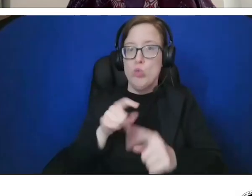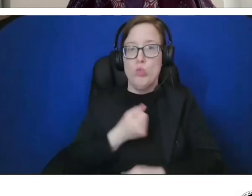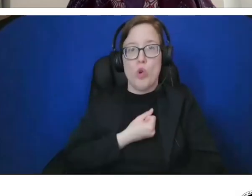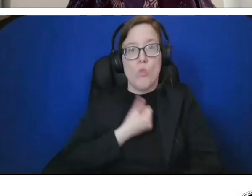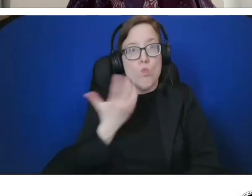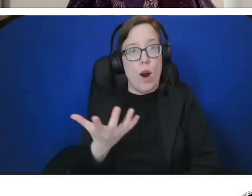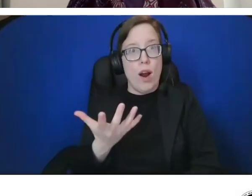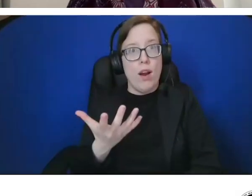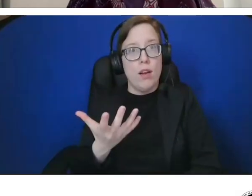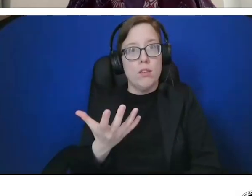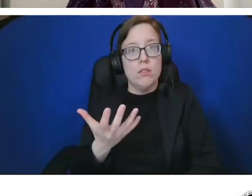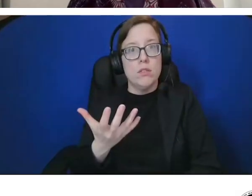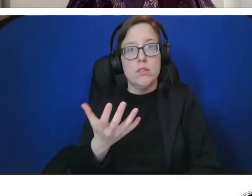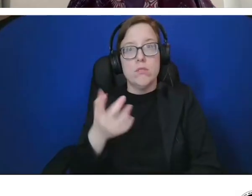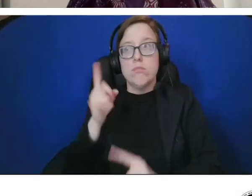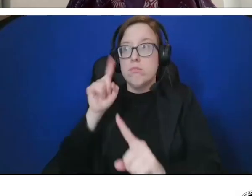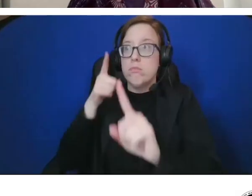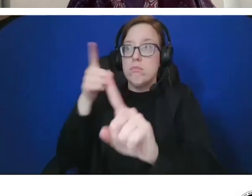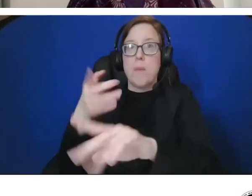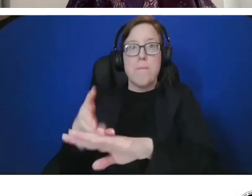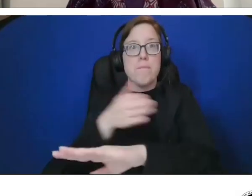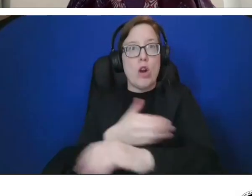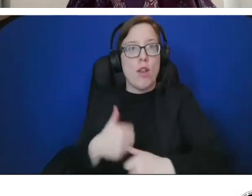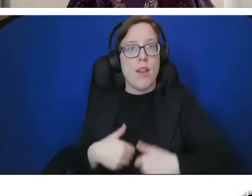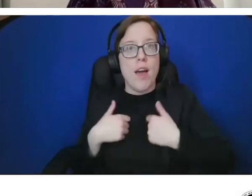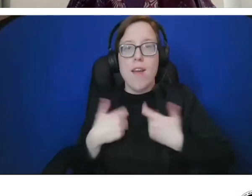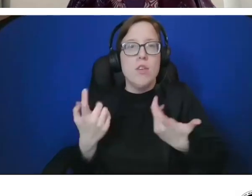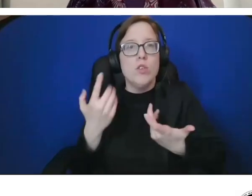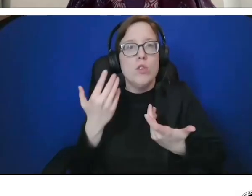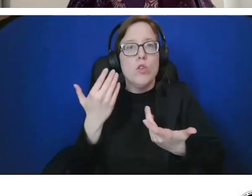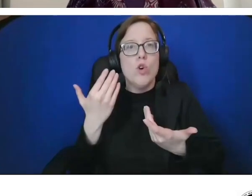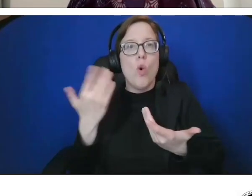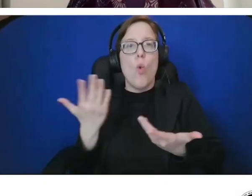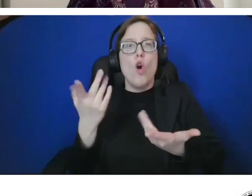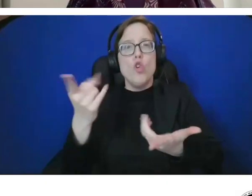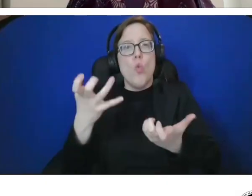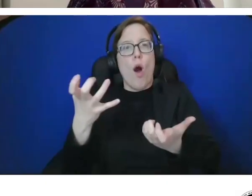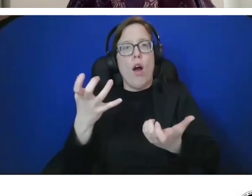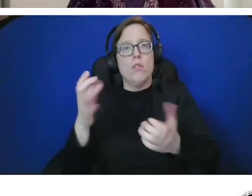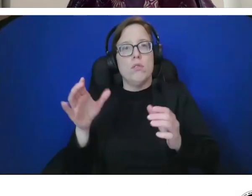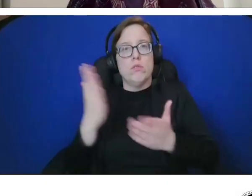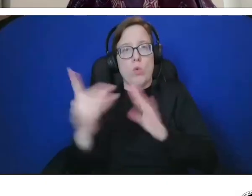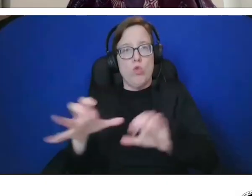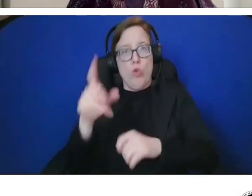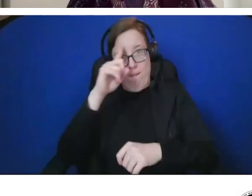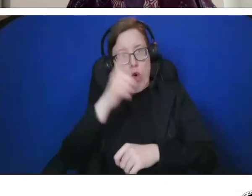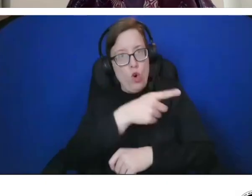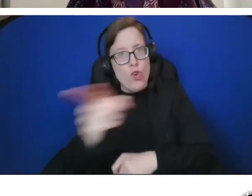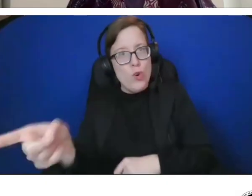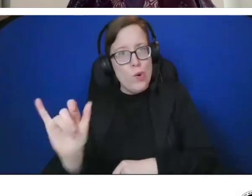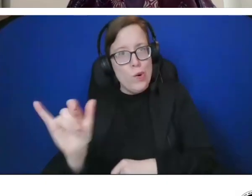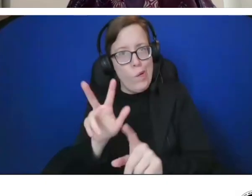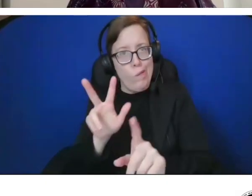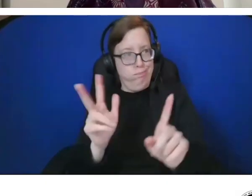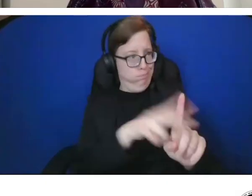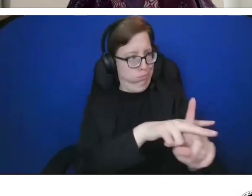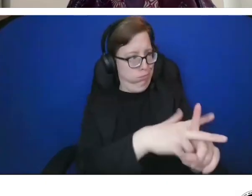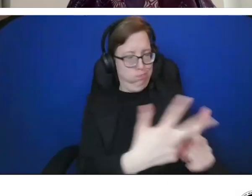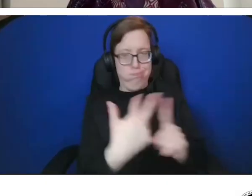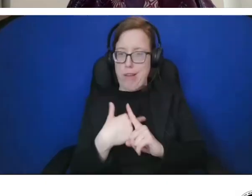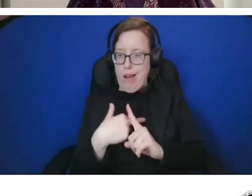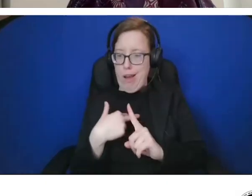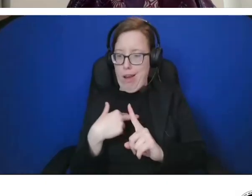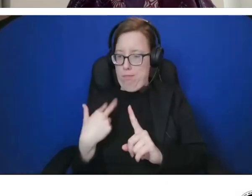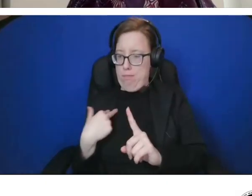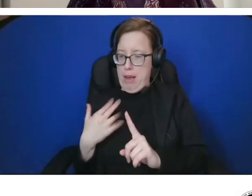to express to have a better life, right? Just what you would hope someone would do for you. So that could be the key